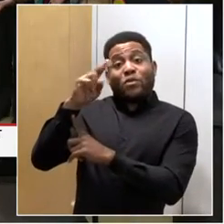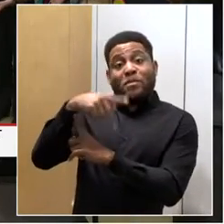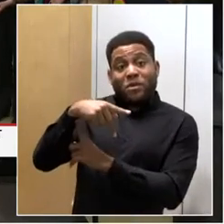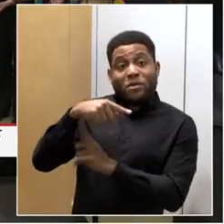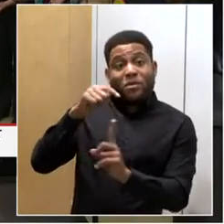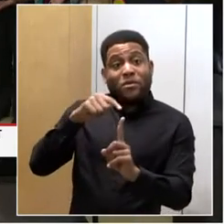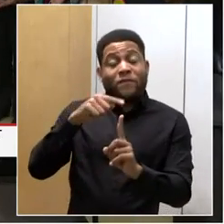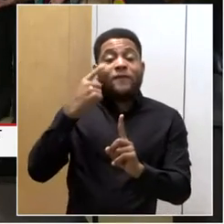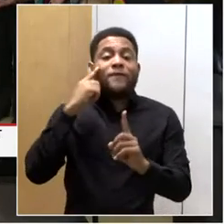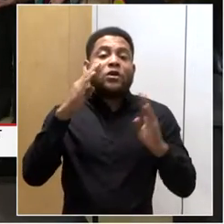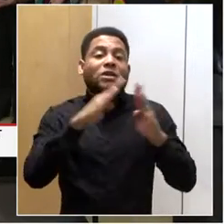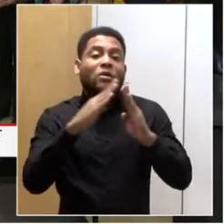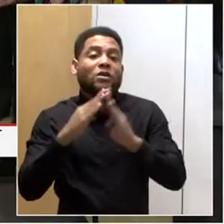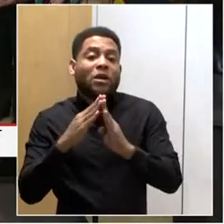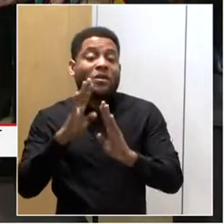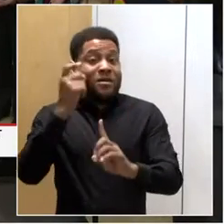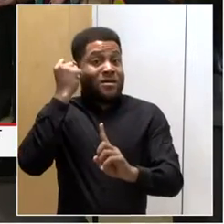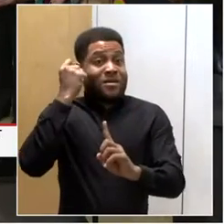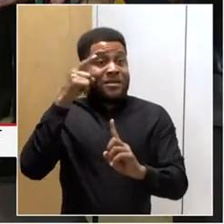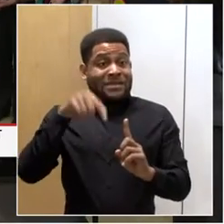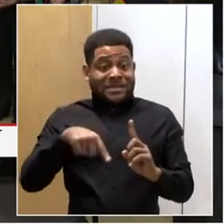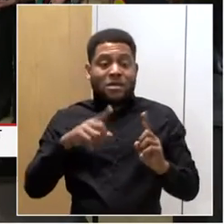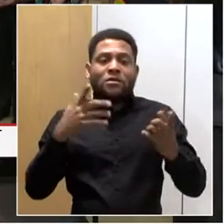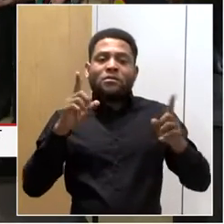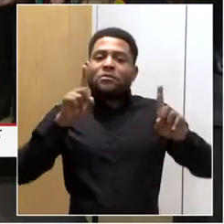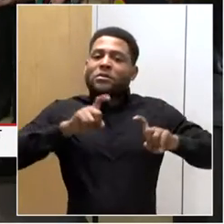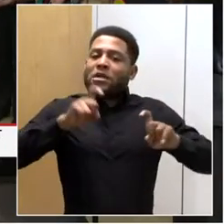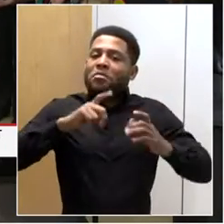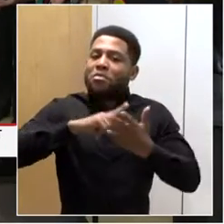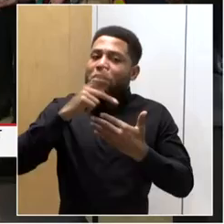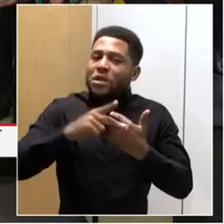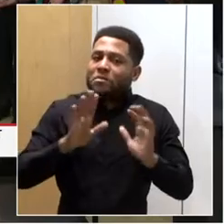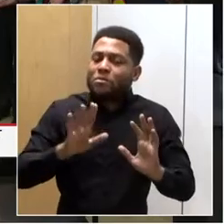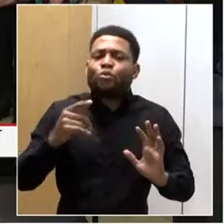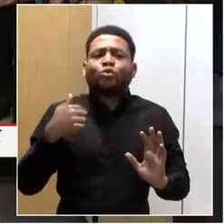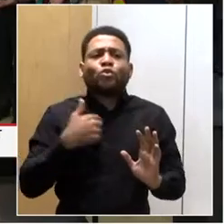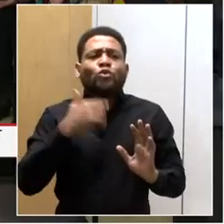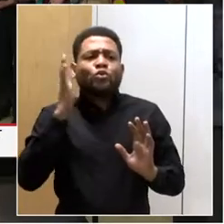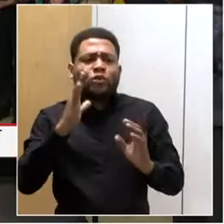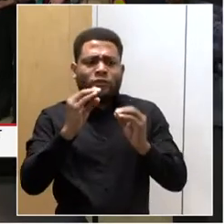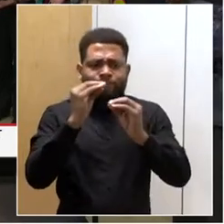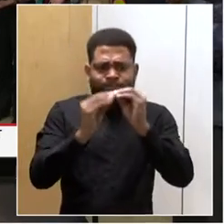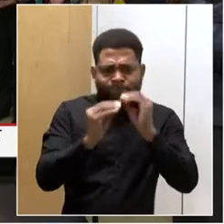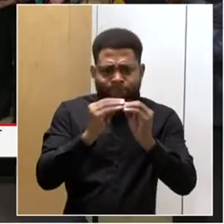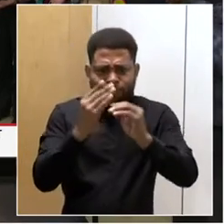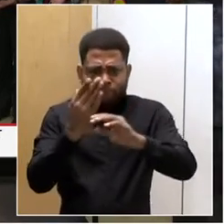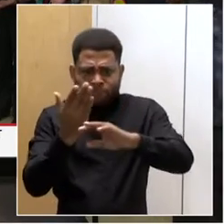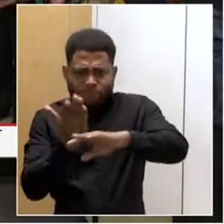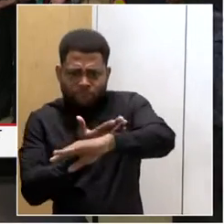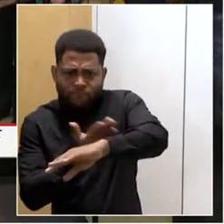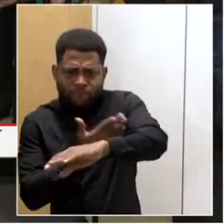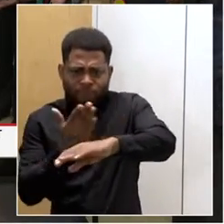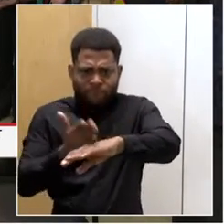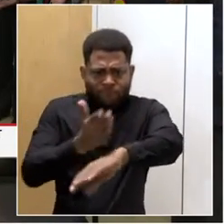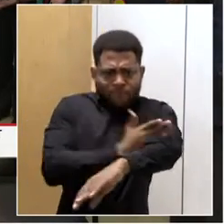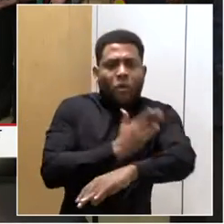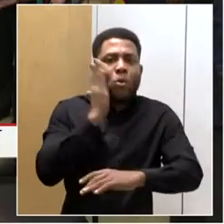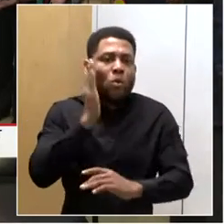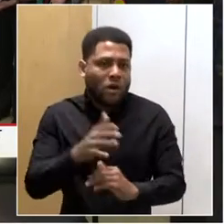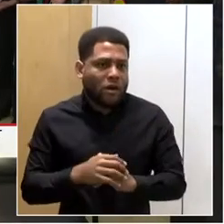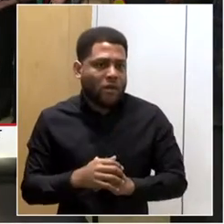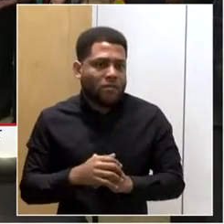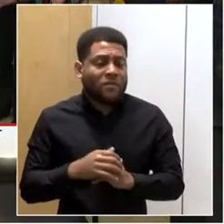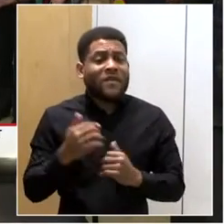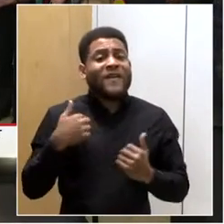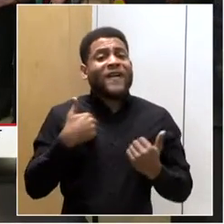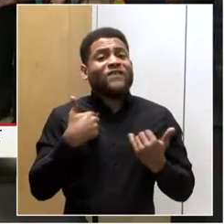and we will refine this process and make it widely available beyond downtown. In fact, I spoke with Christina Noel earlier, who's got an